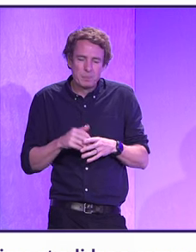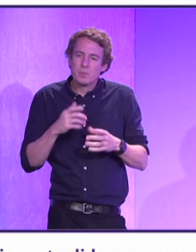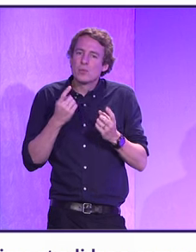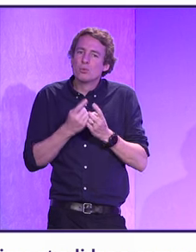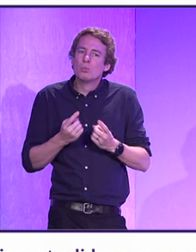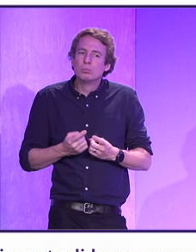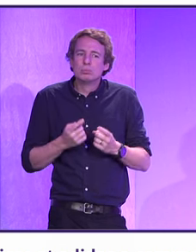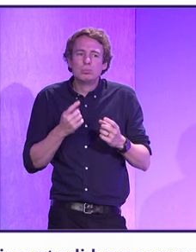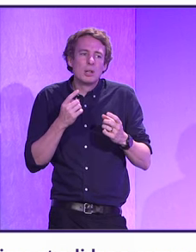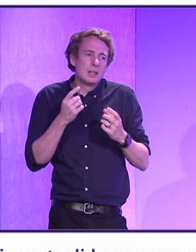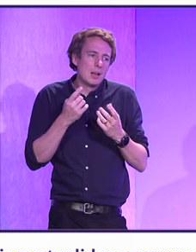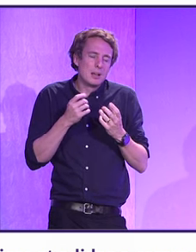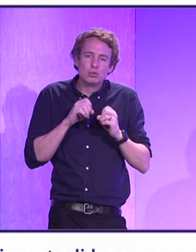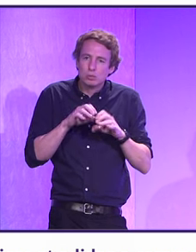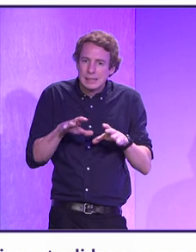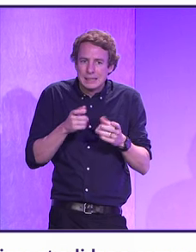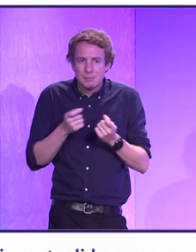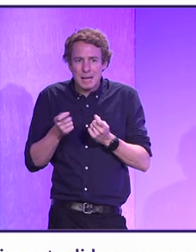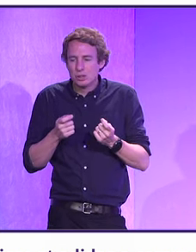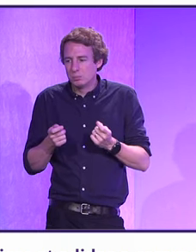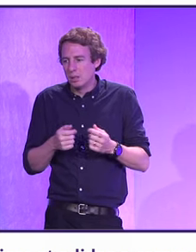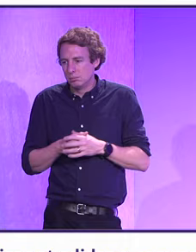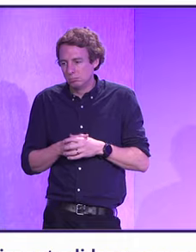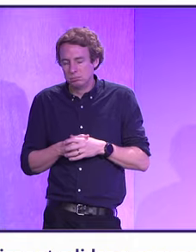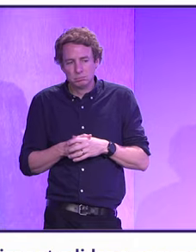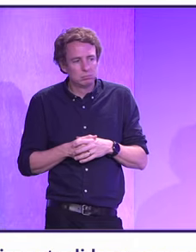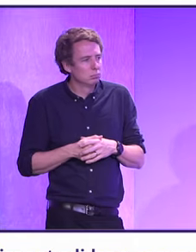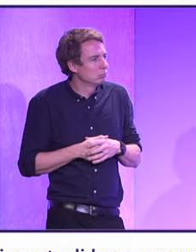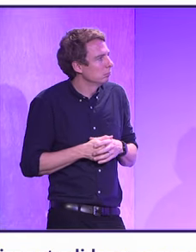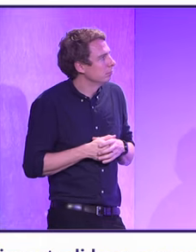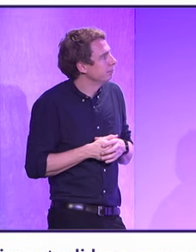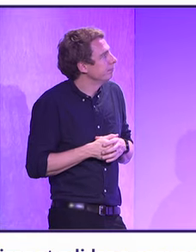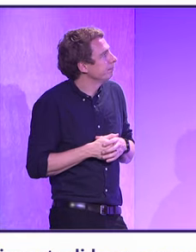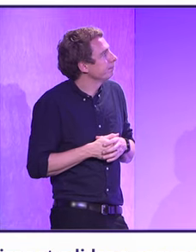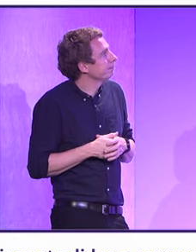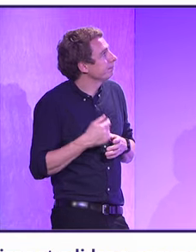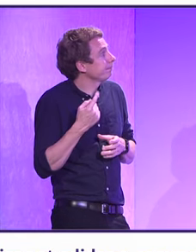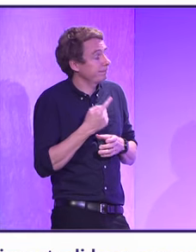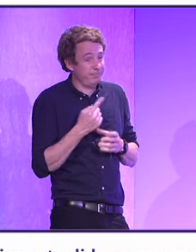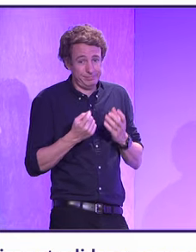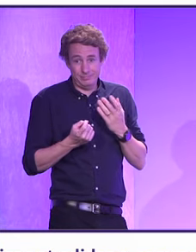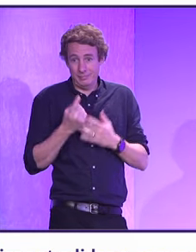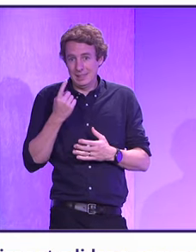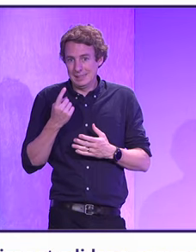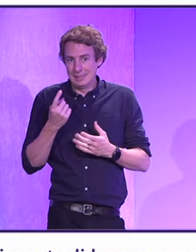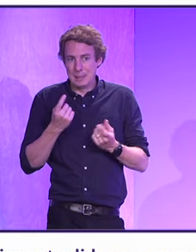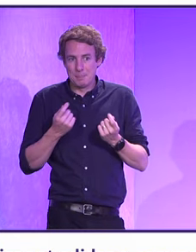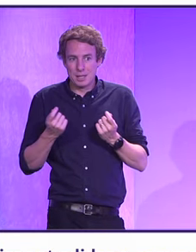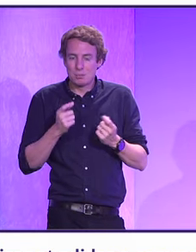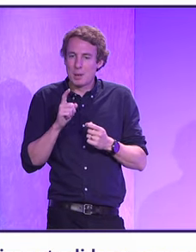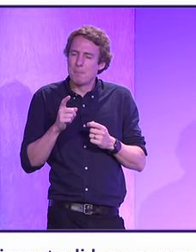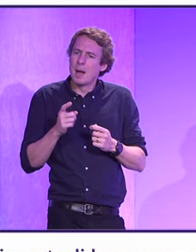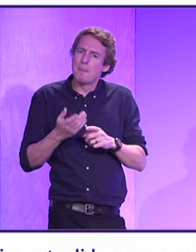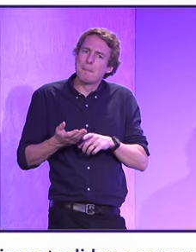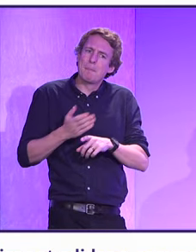management, product management, release management, and you name it. So starting with this incident management, but before that, we need